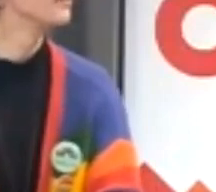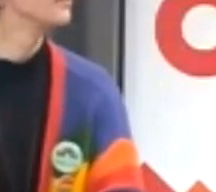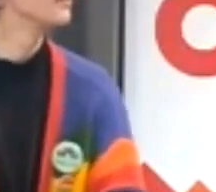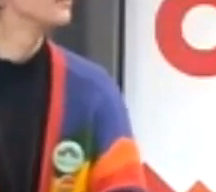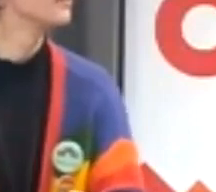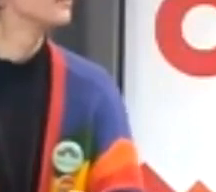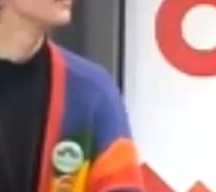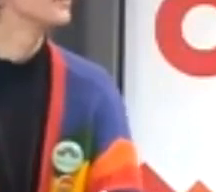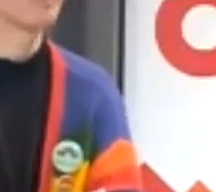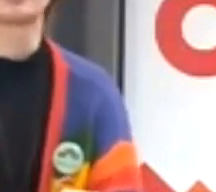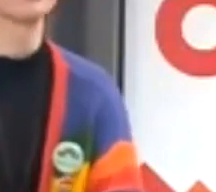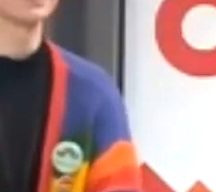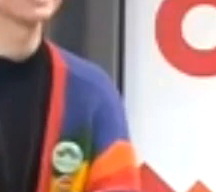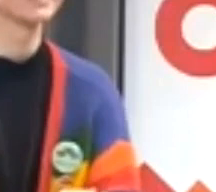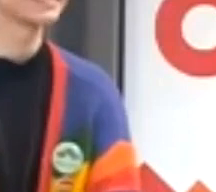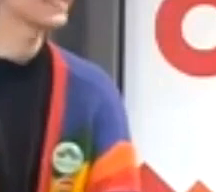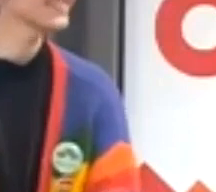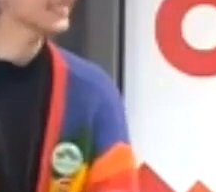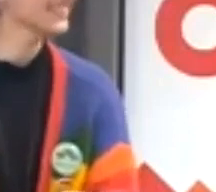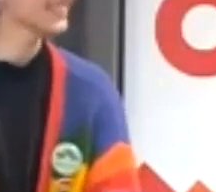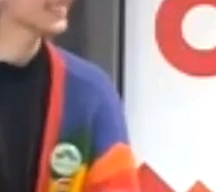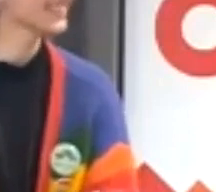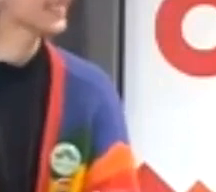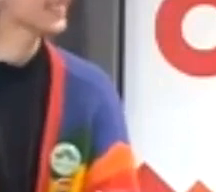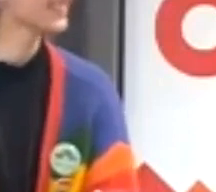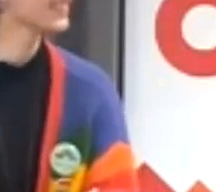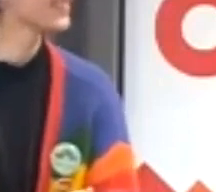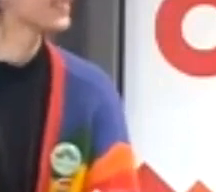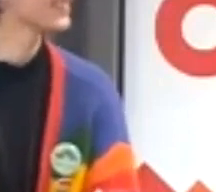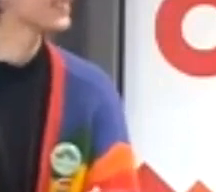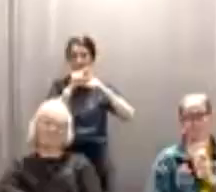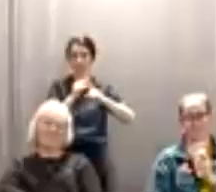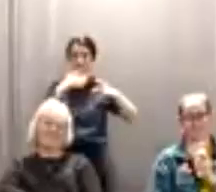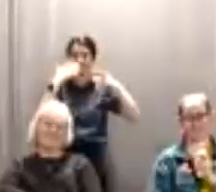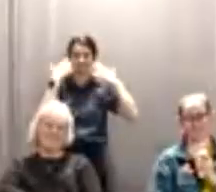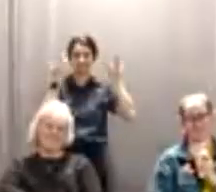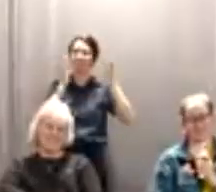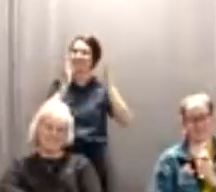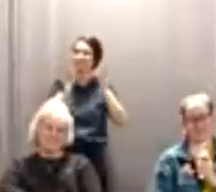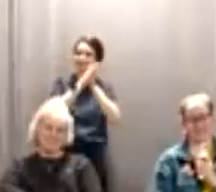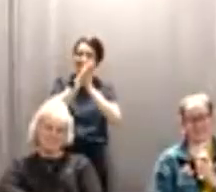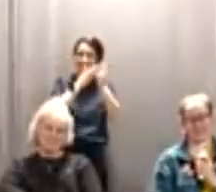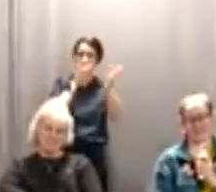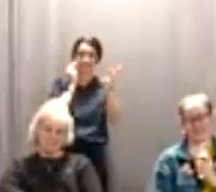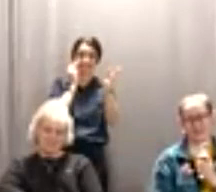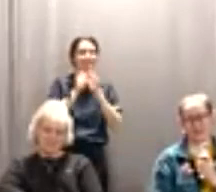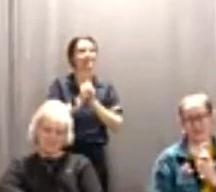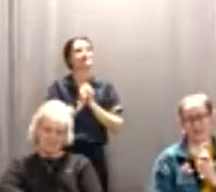have so many thoughts about it, and trying to get them all to come out in words is going to be interesting.